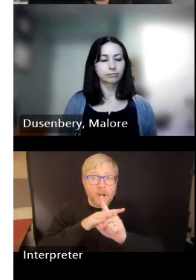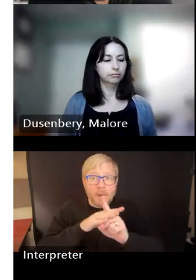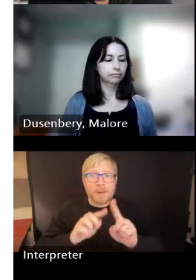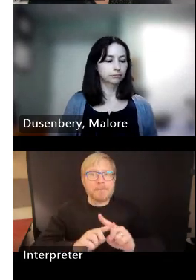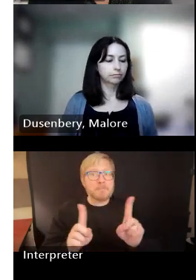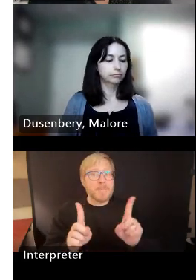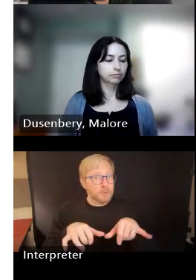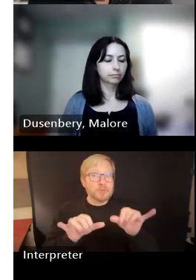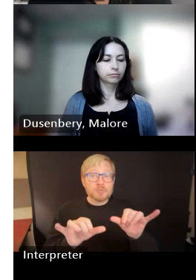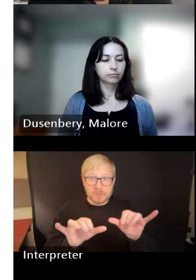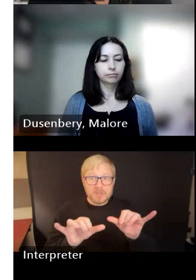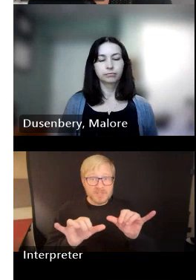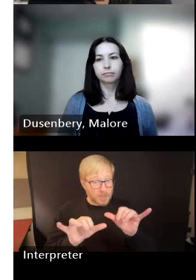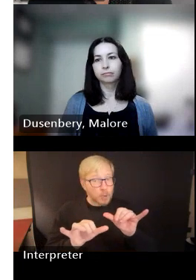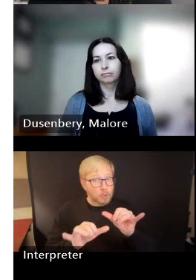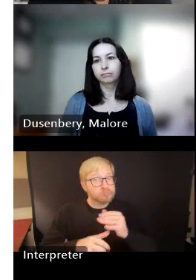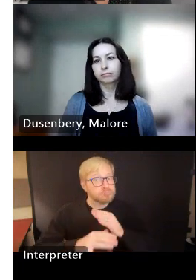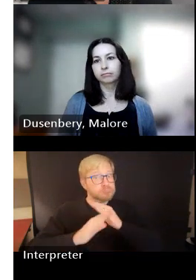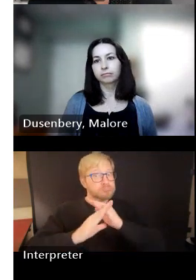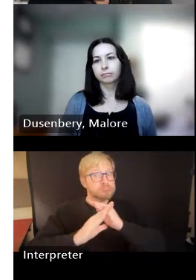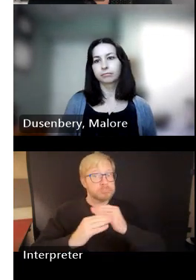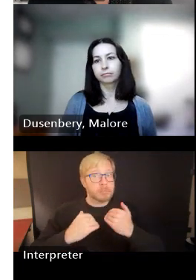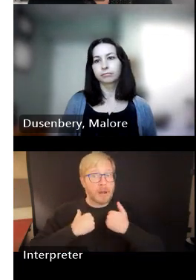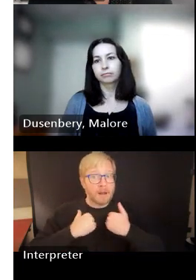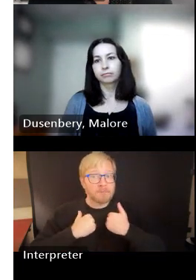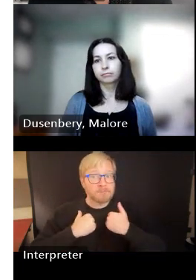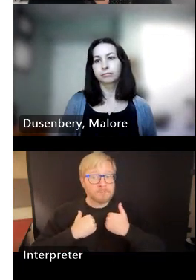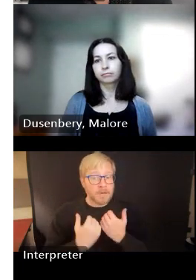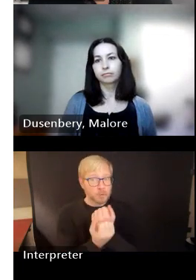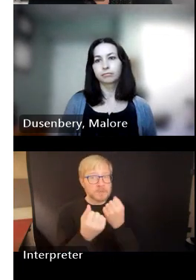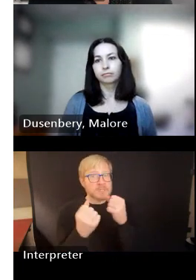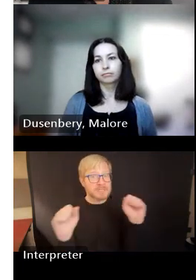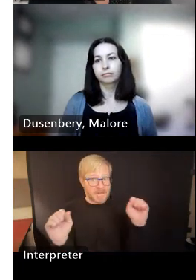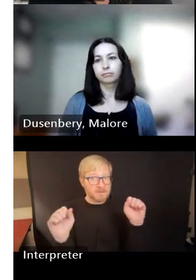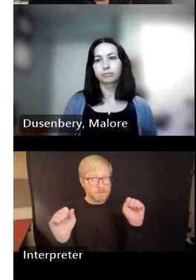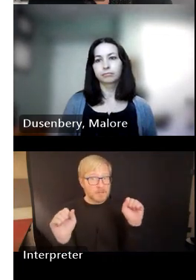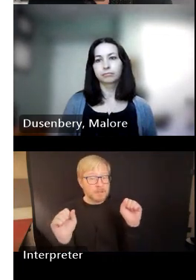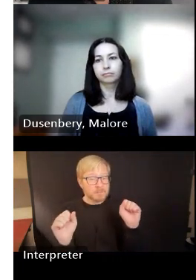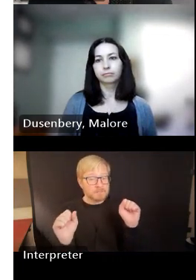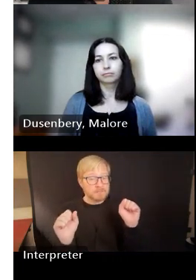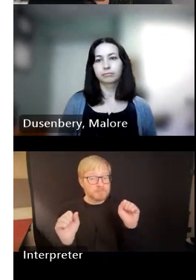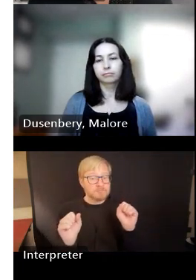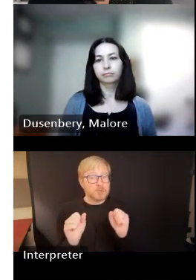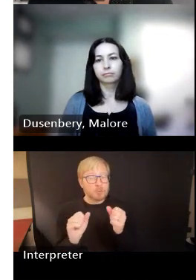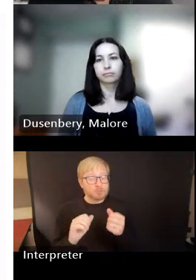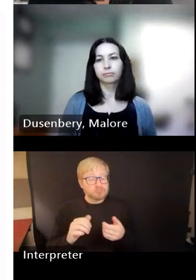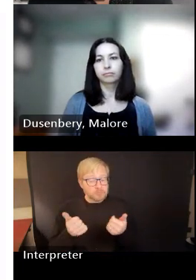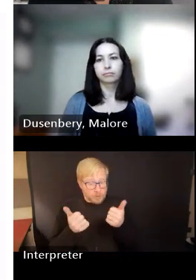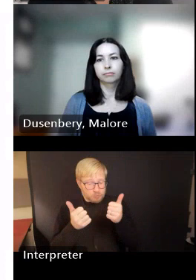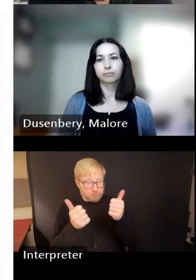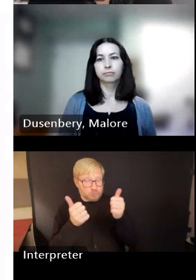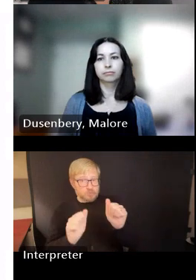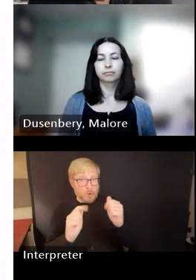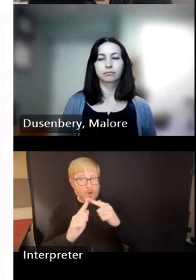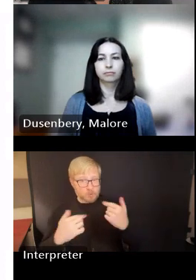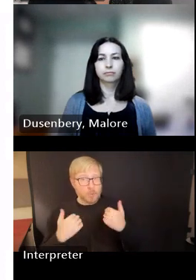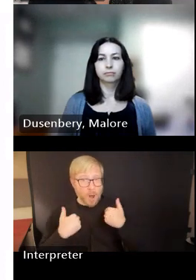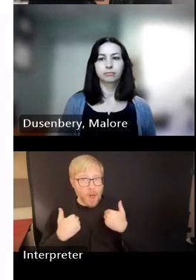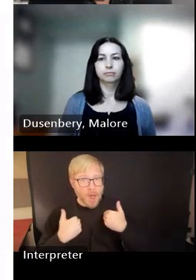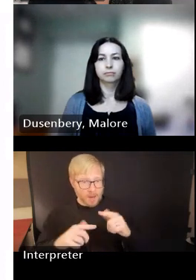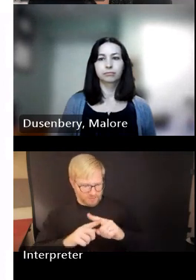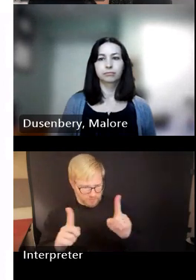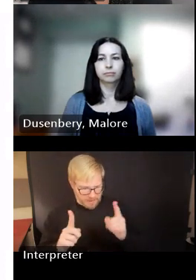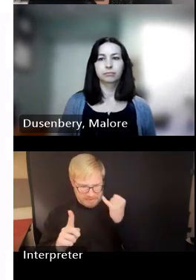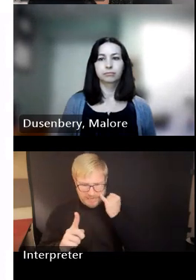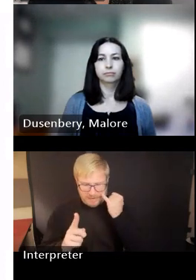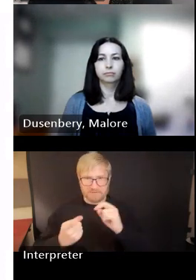safety is mentioned for everybody attending, but if we know that family and friends matter, then I think we need to remove